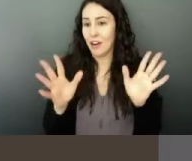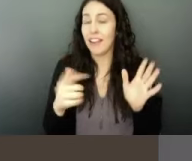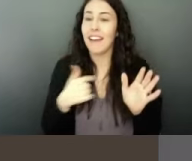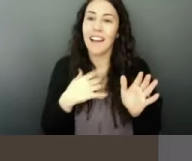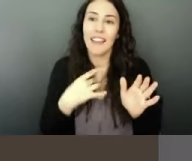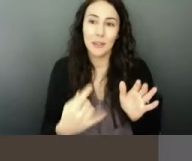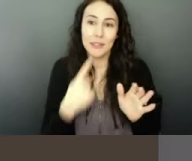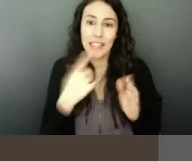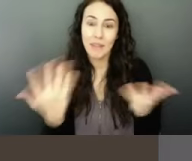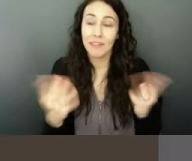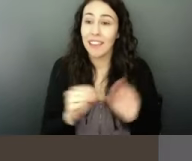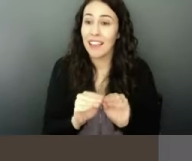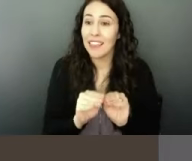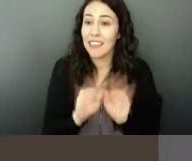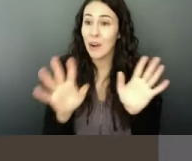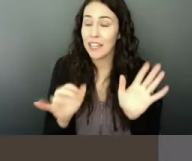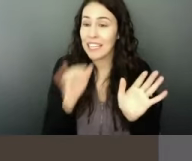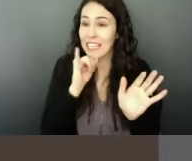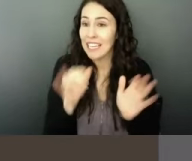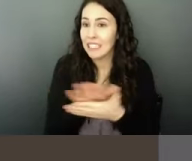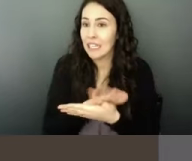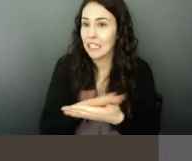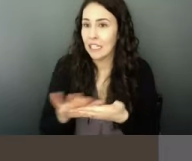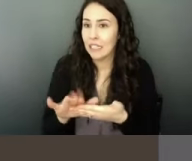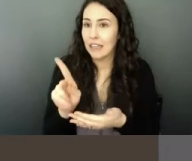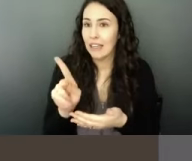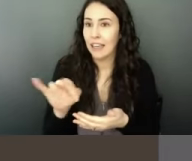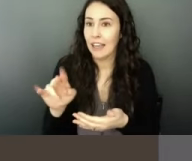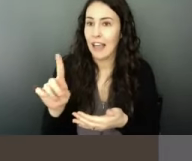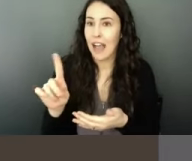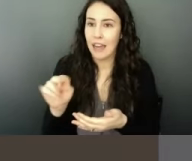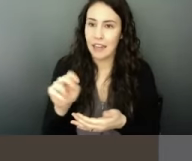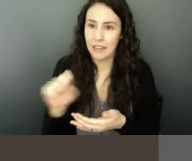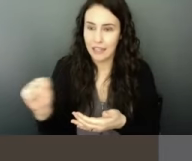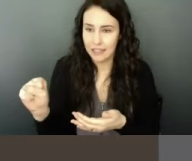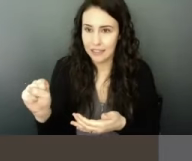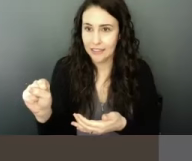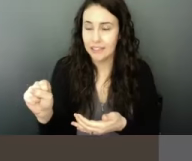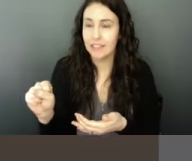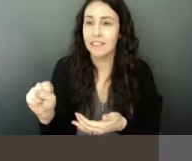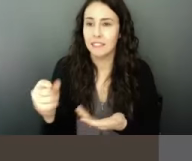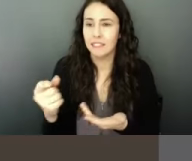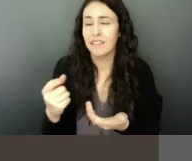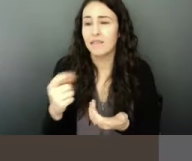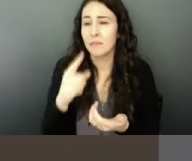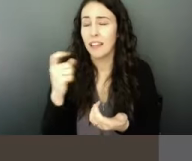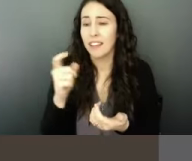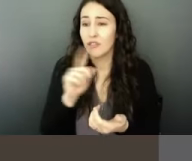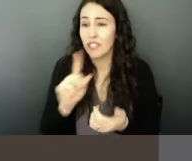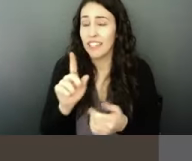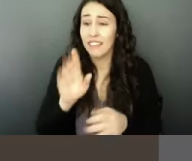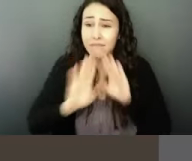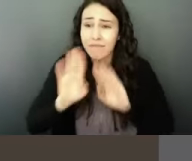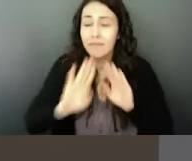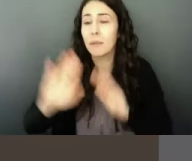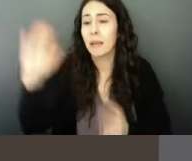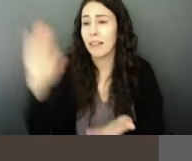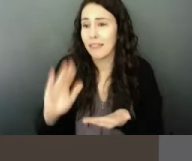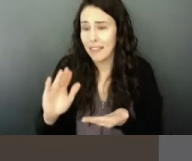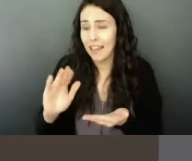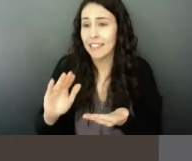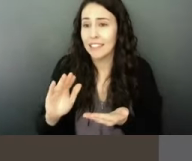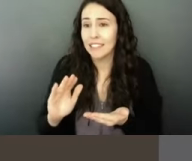students because they now understand what we want. It's also for us too, because it cuts down on the frustration that could happen between us, between the students and us,